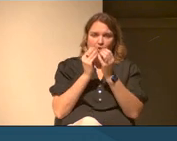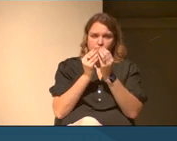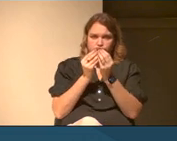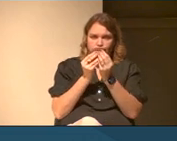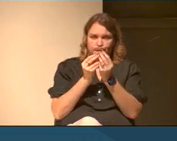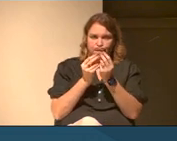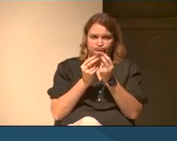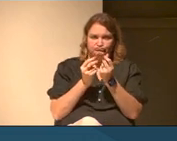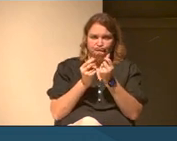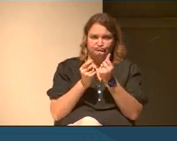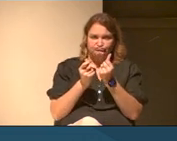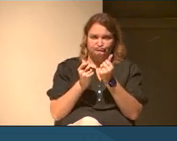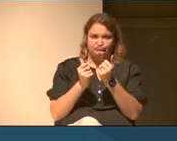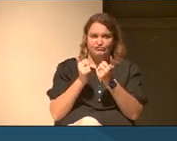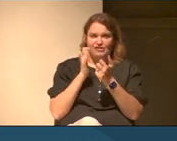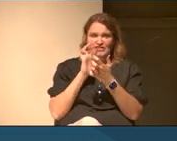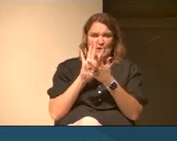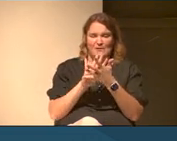corals turn this ghostly white.